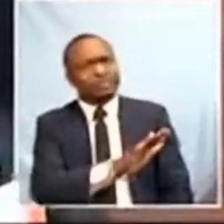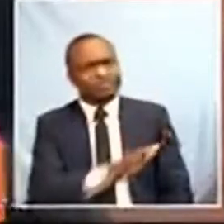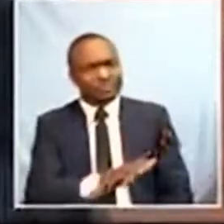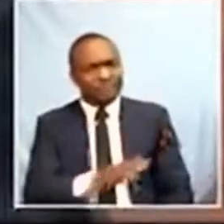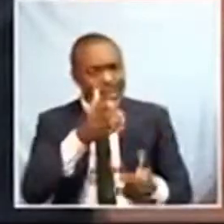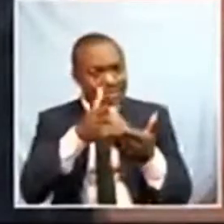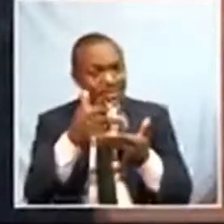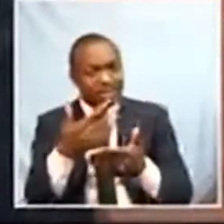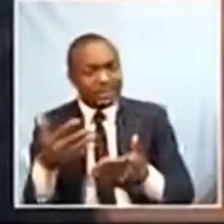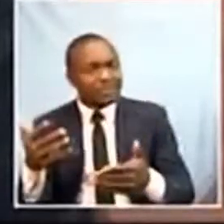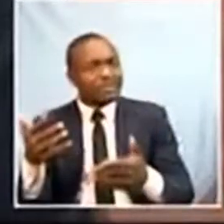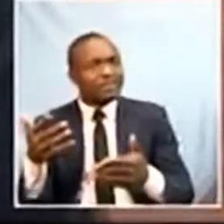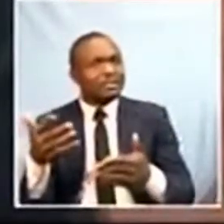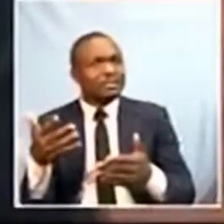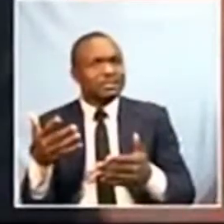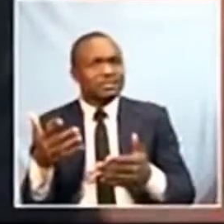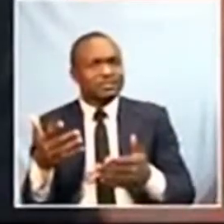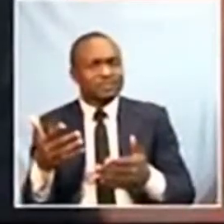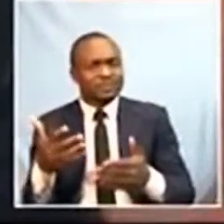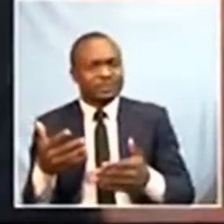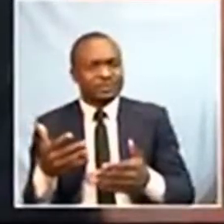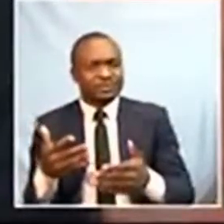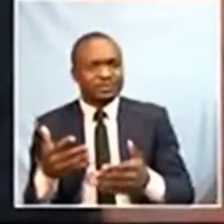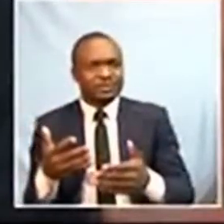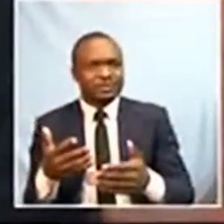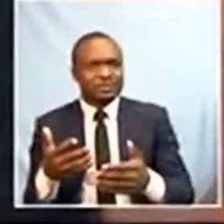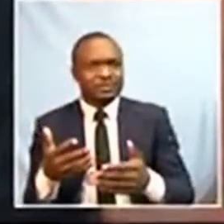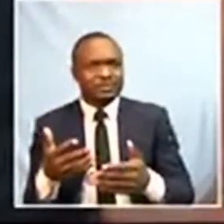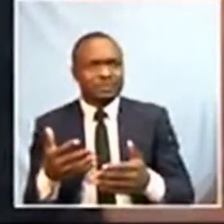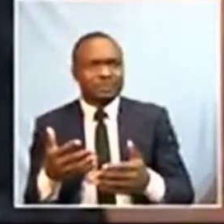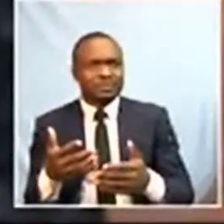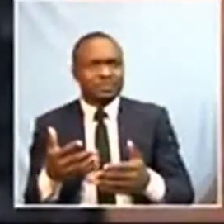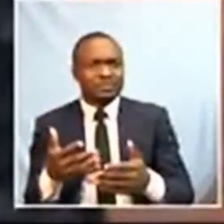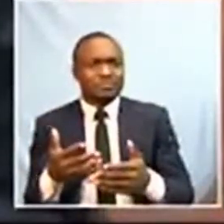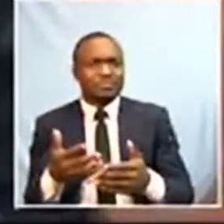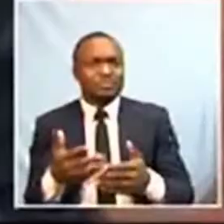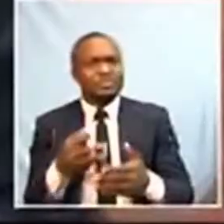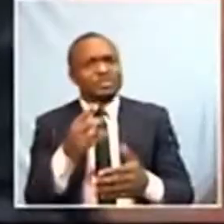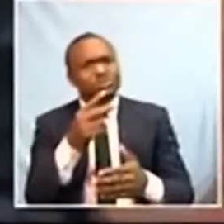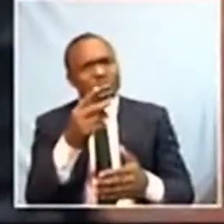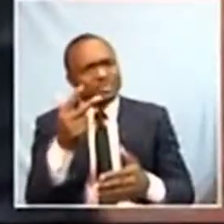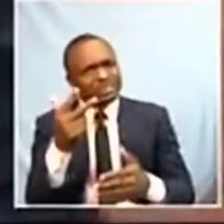This thing will be very, maybe 2 or 3 queries.